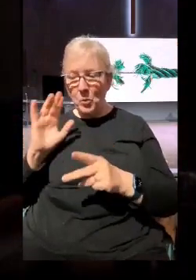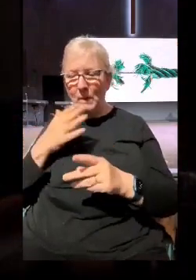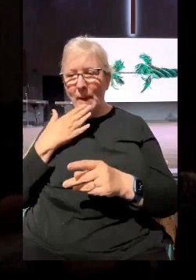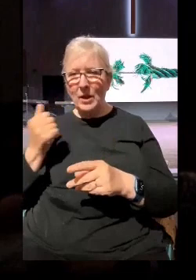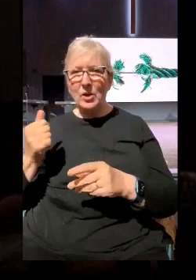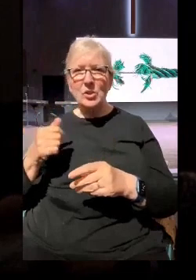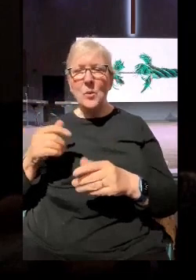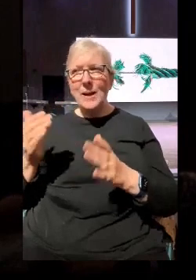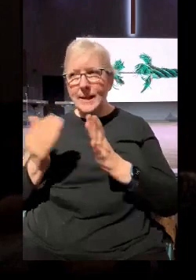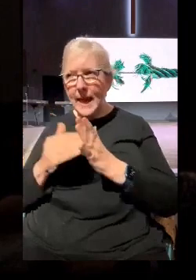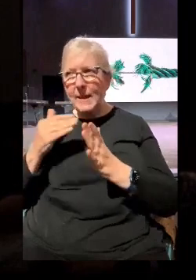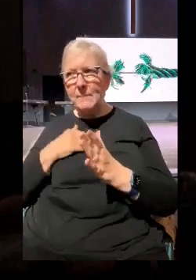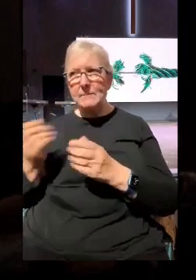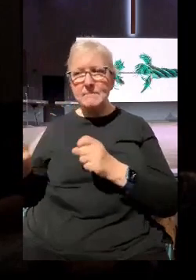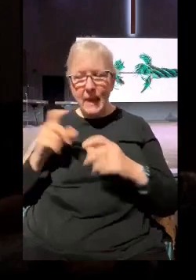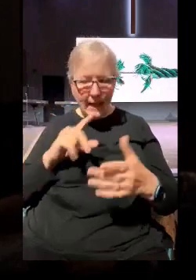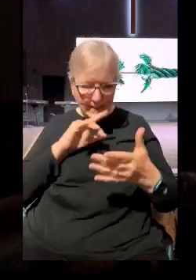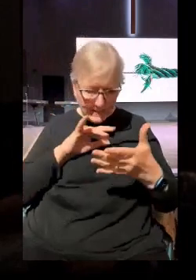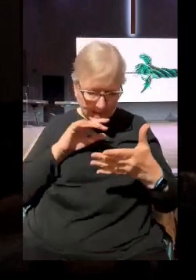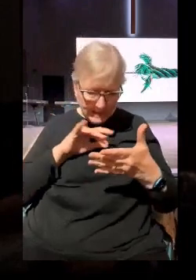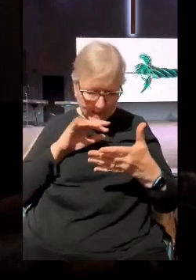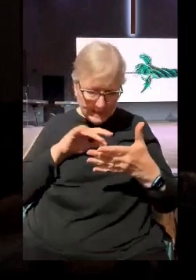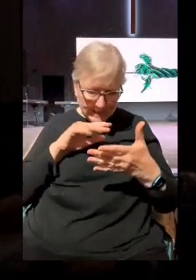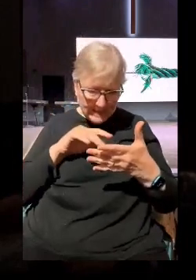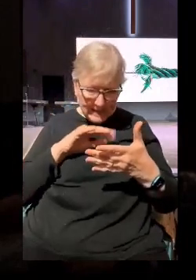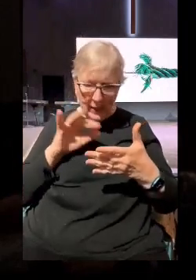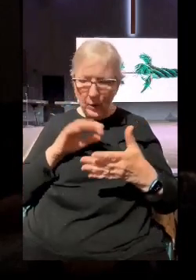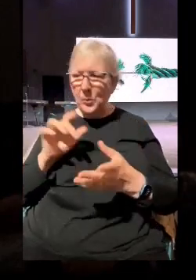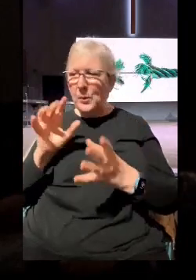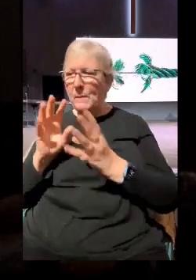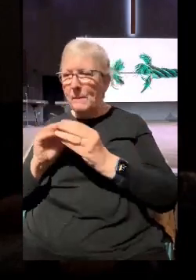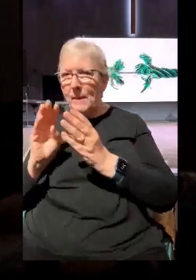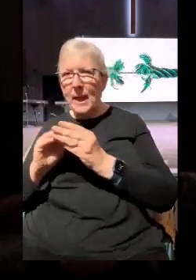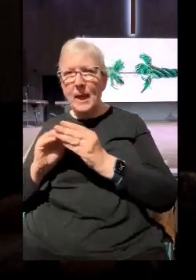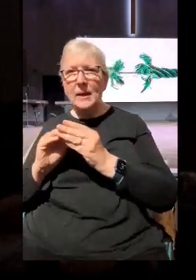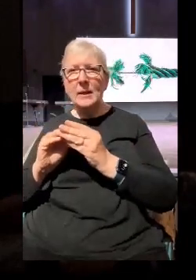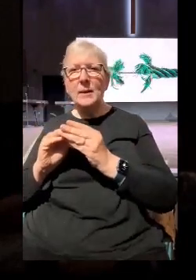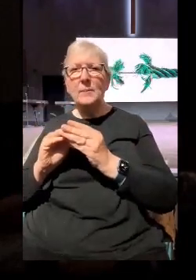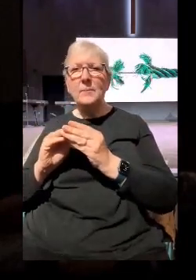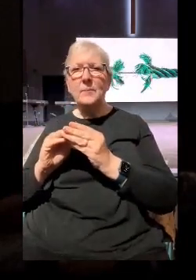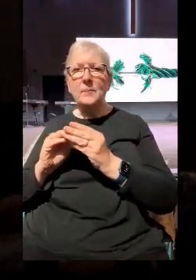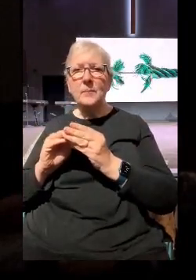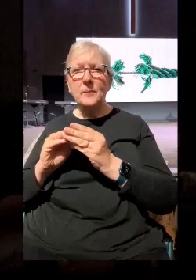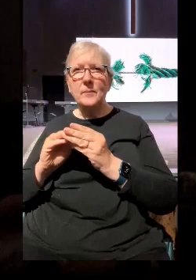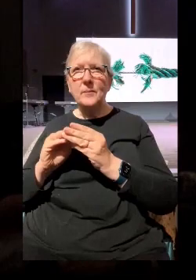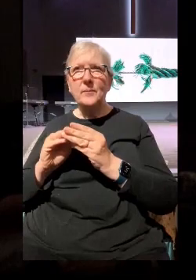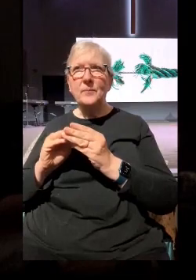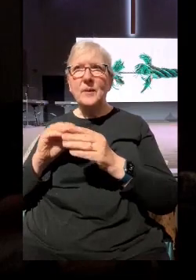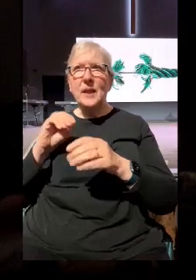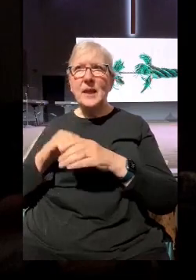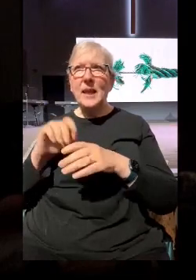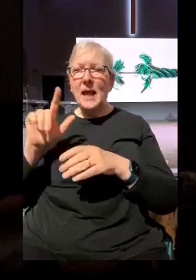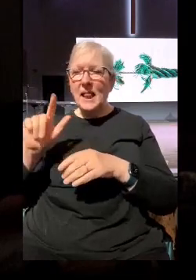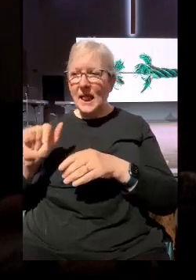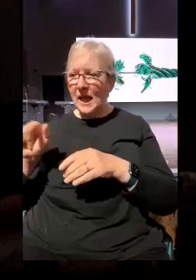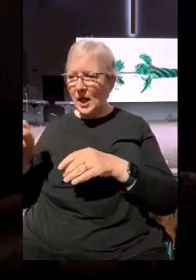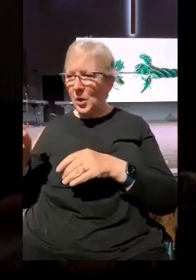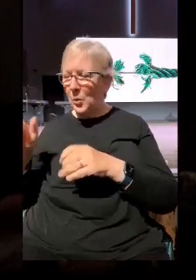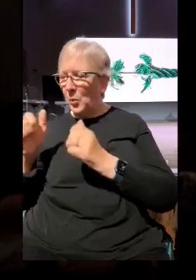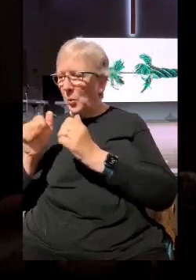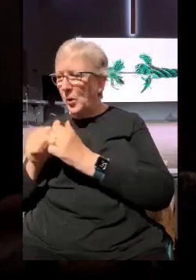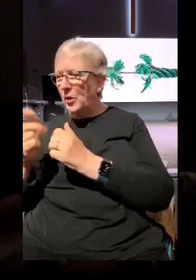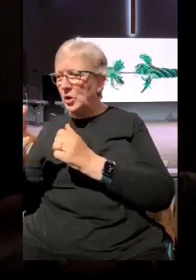book. And we met at an In-N-Out off of I-10 in Los Angeles. It was her and two